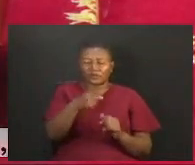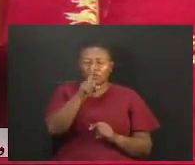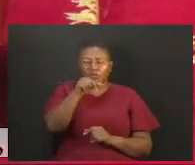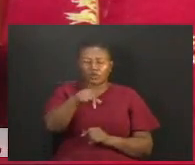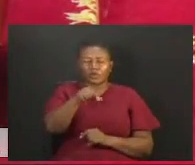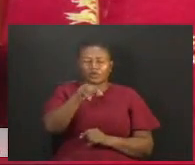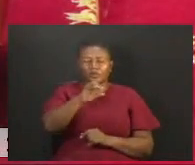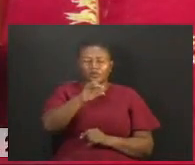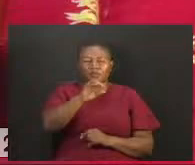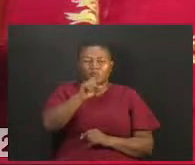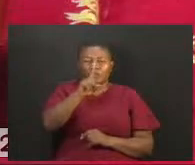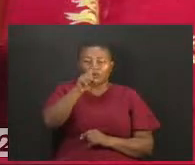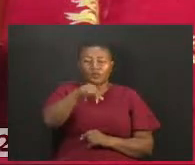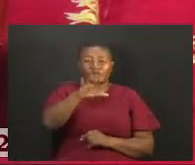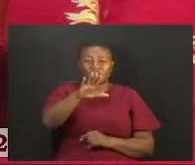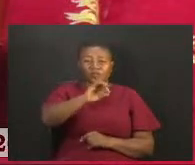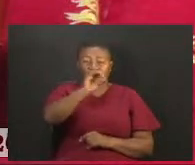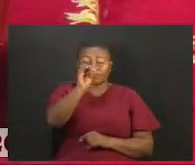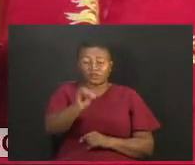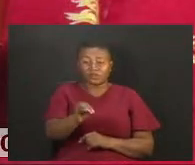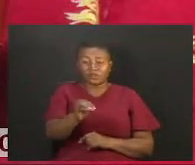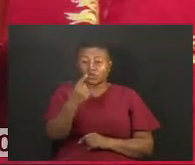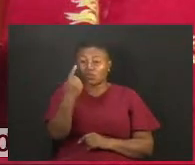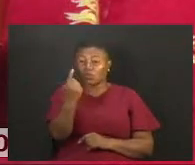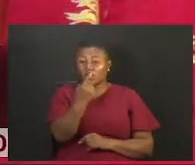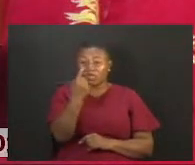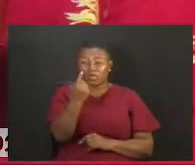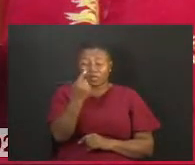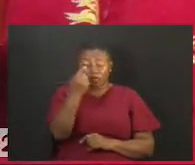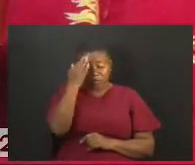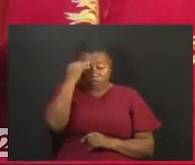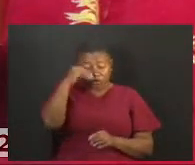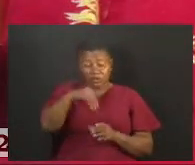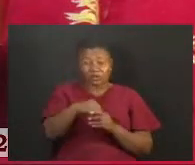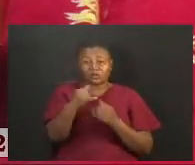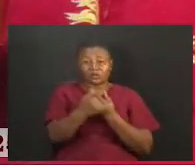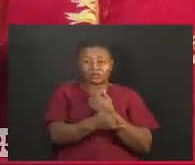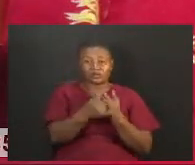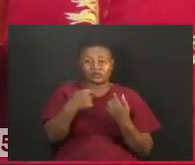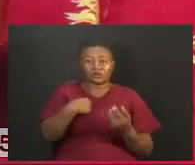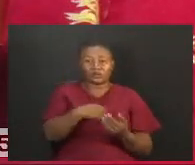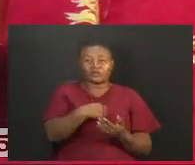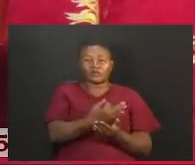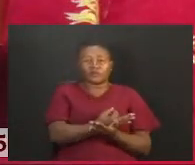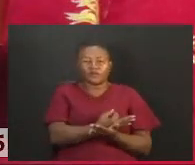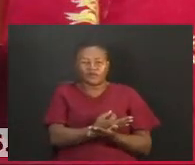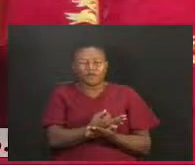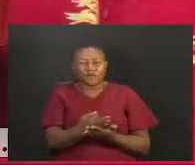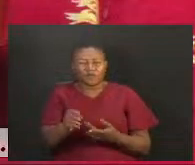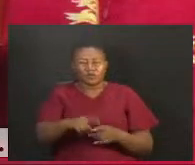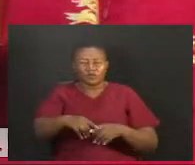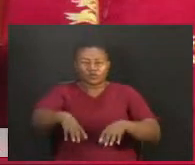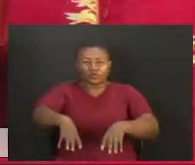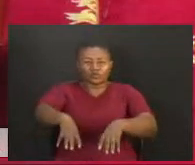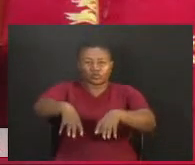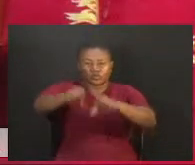1.5% of GDP only. This is because, as a country, we have failed to fully capture the economic rent of our natural